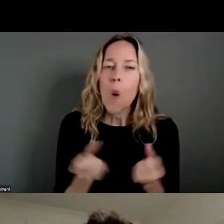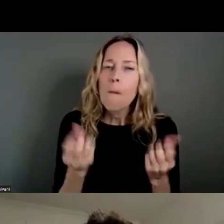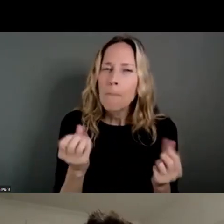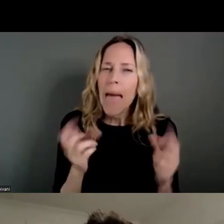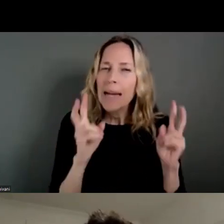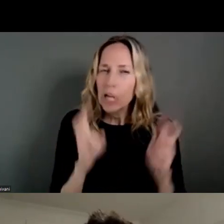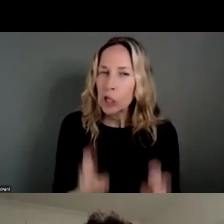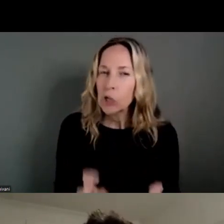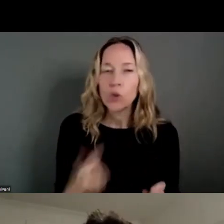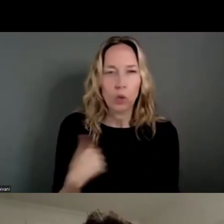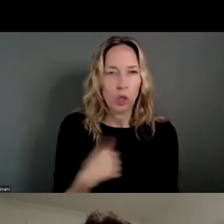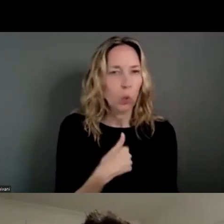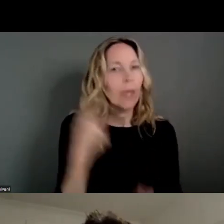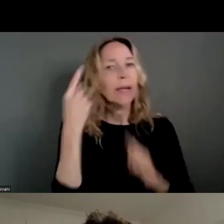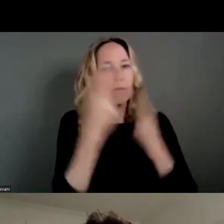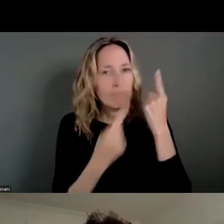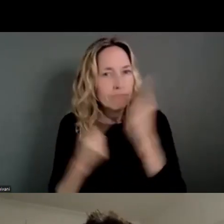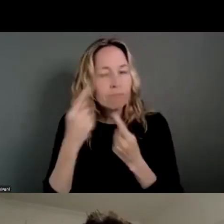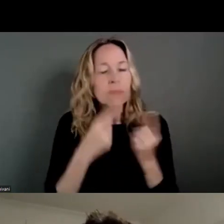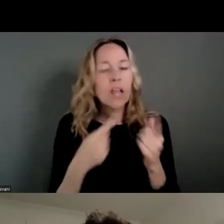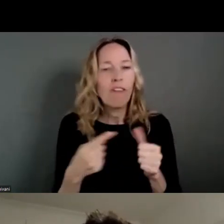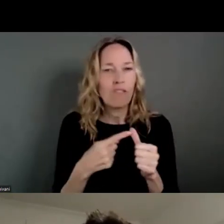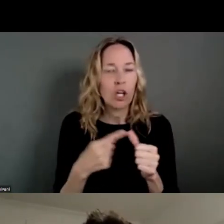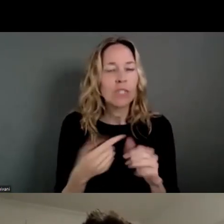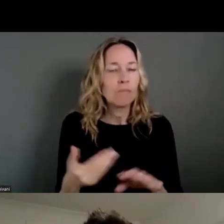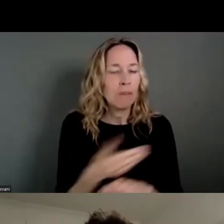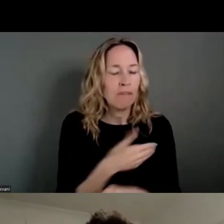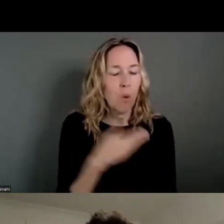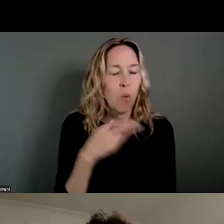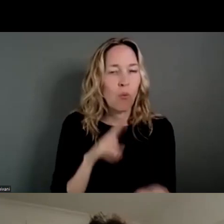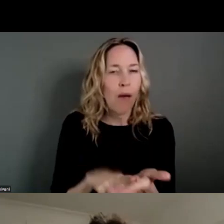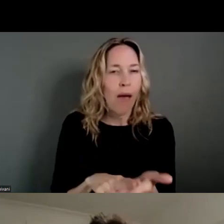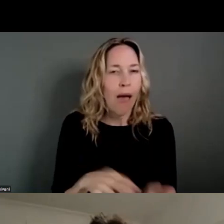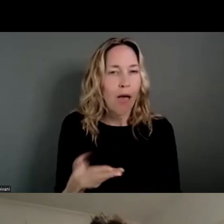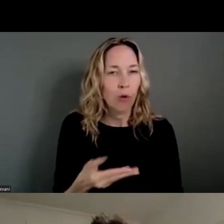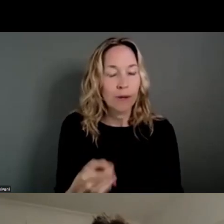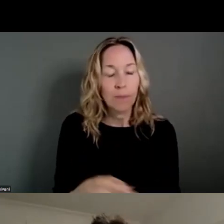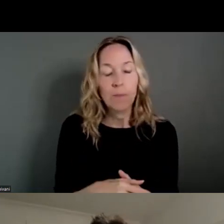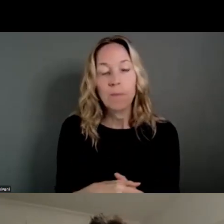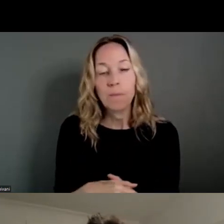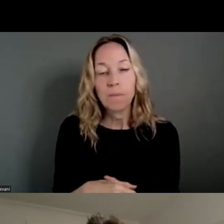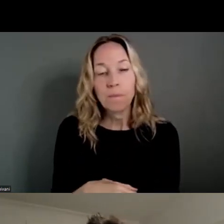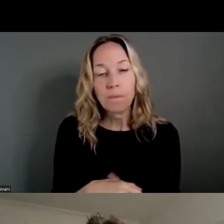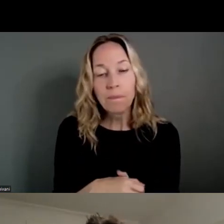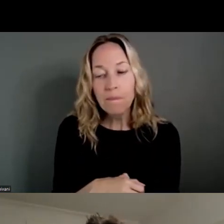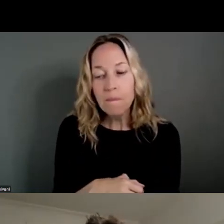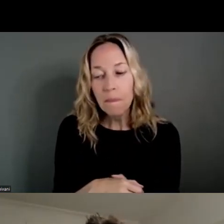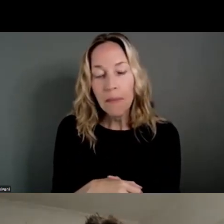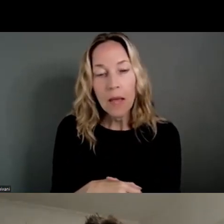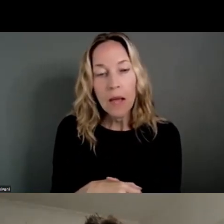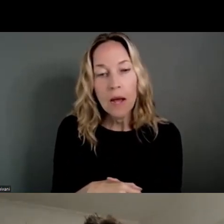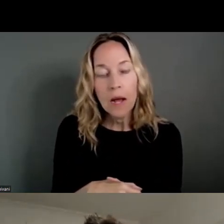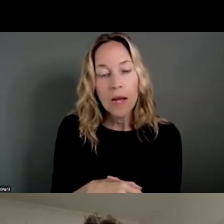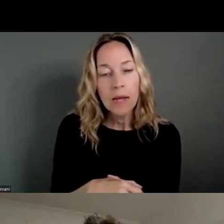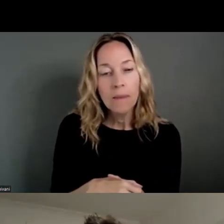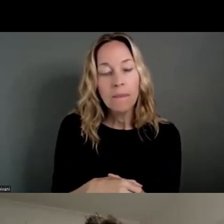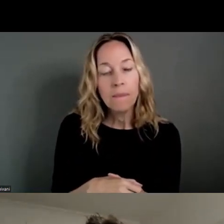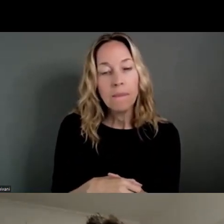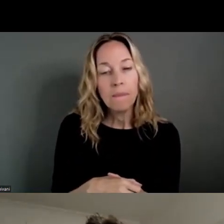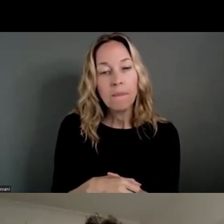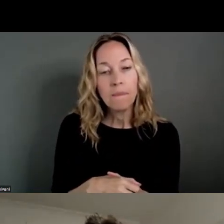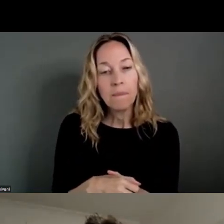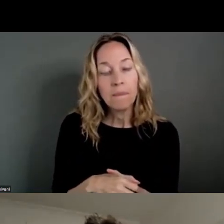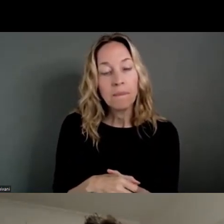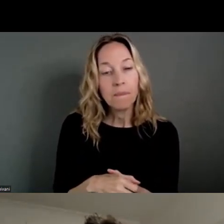along with that is, I mean, there is, we can talk a little bit more about this in another section, but the communication, when we have